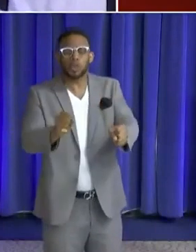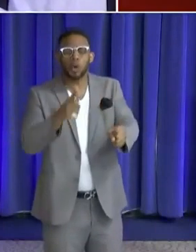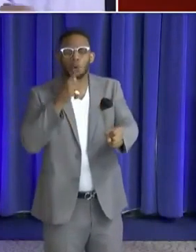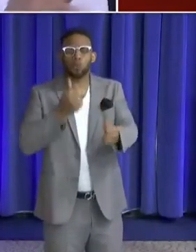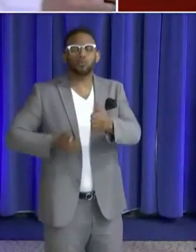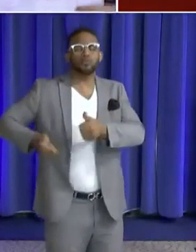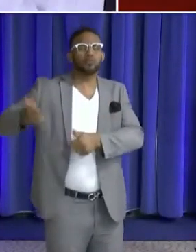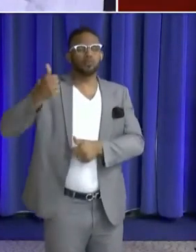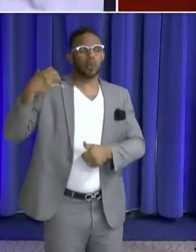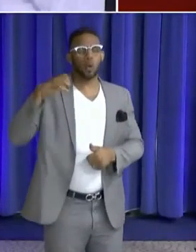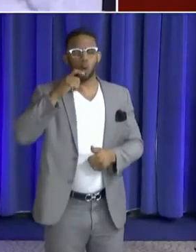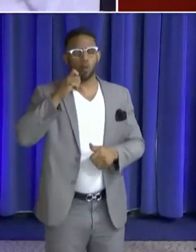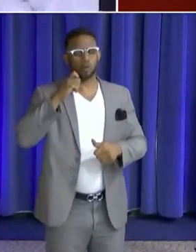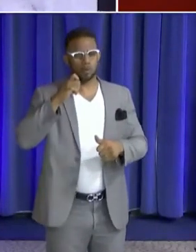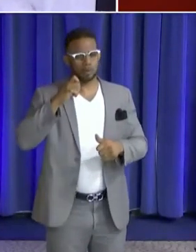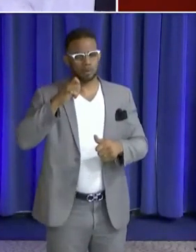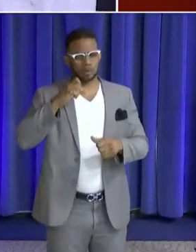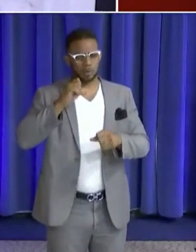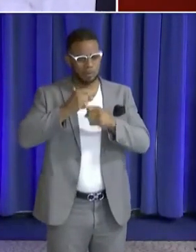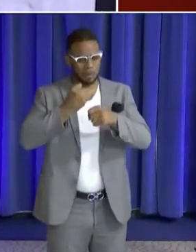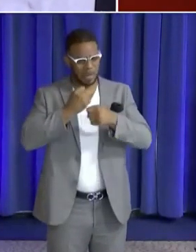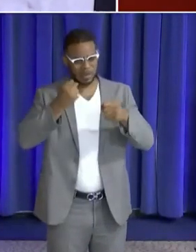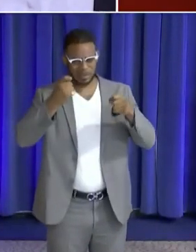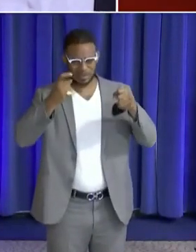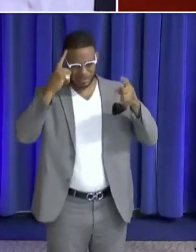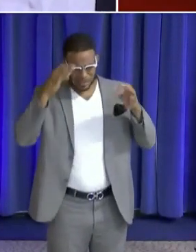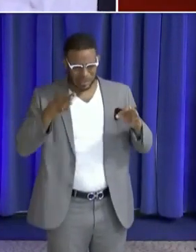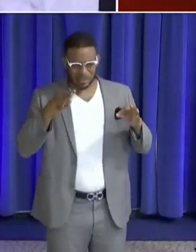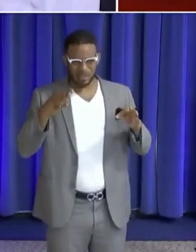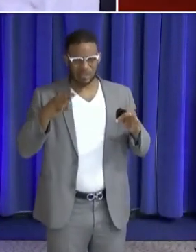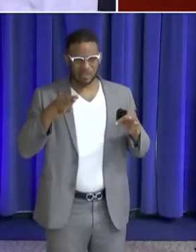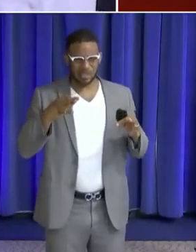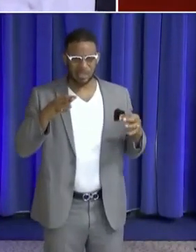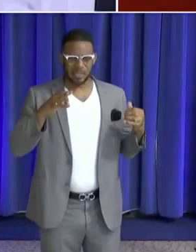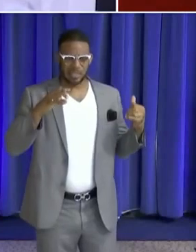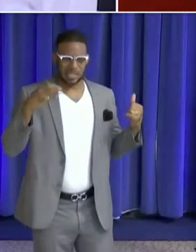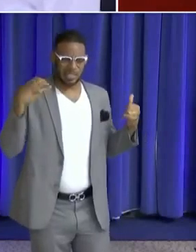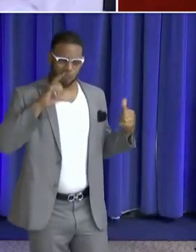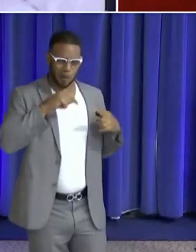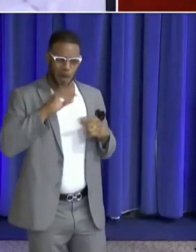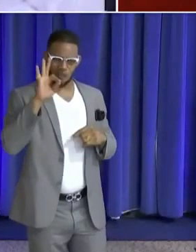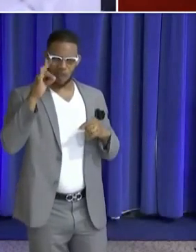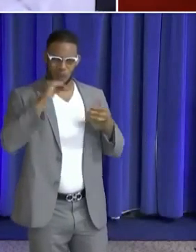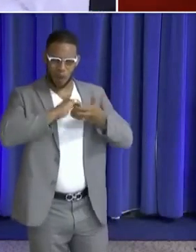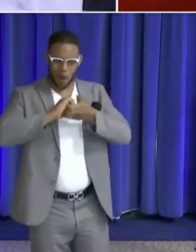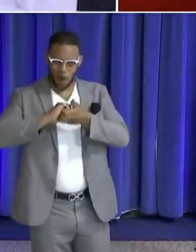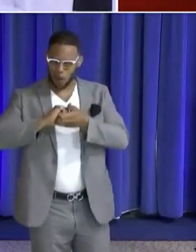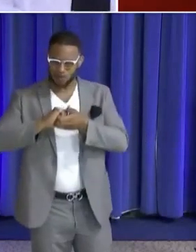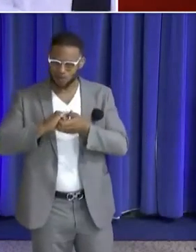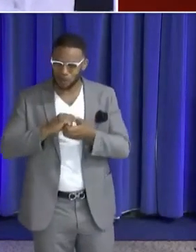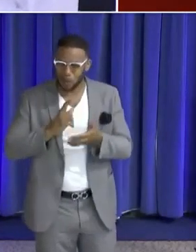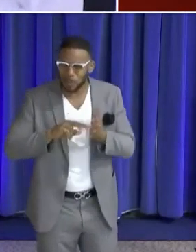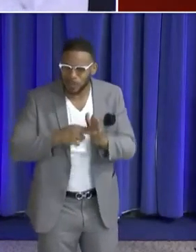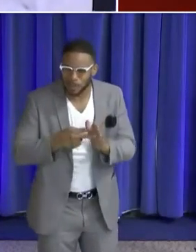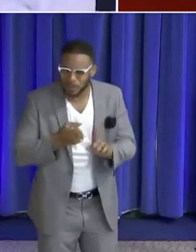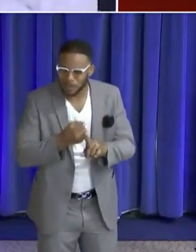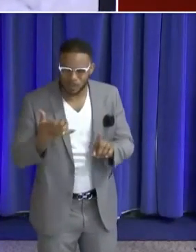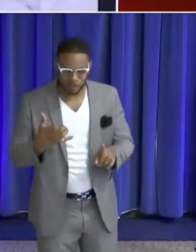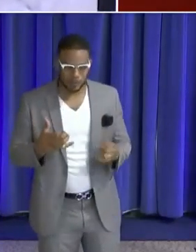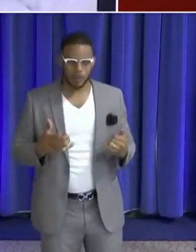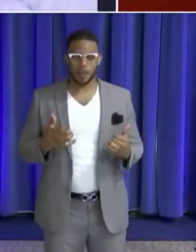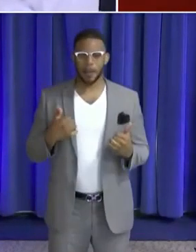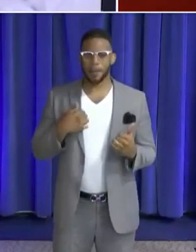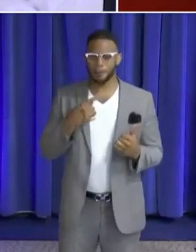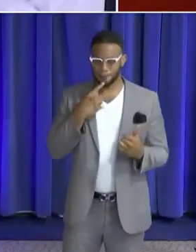Who's calling the shots? The chief keeps talking about his federal partners. What's the state of that federal partnership? Well, I'll say